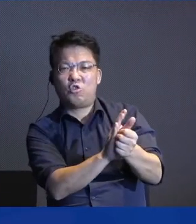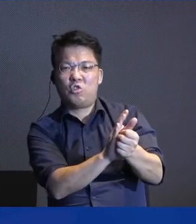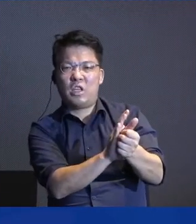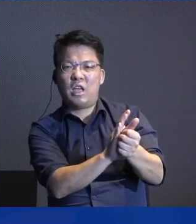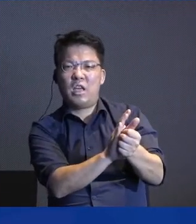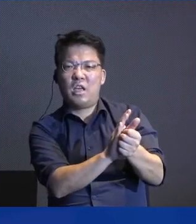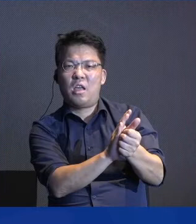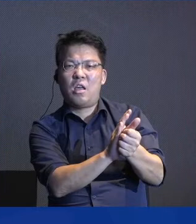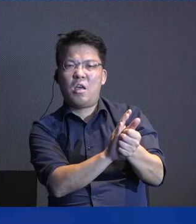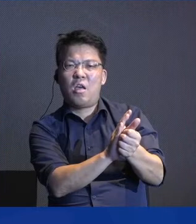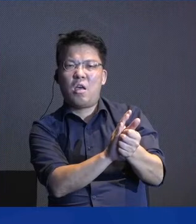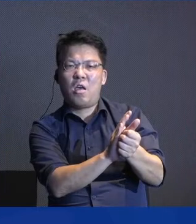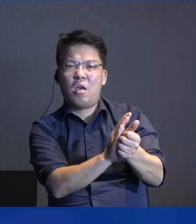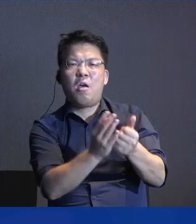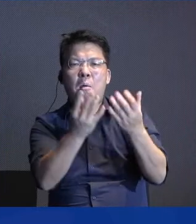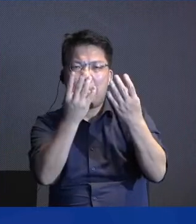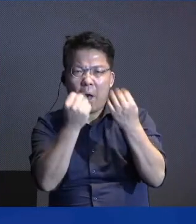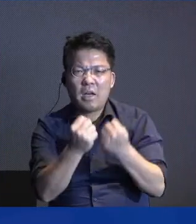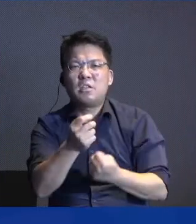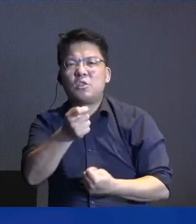another global crisis.